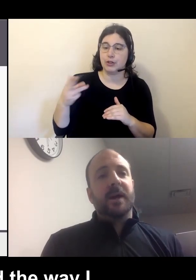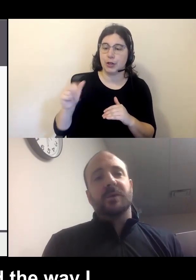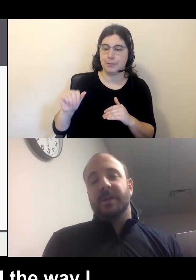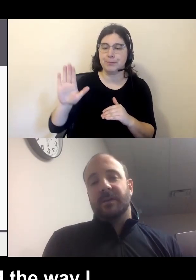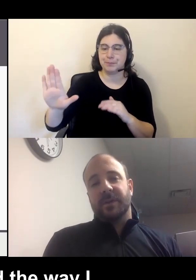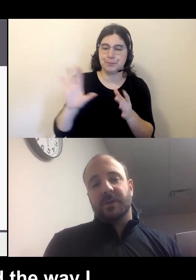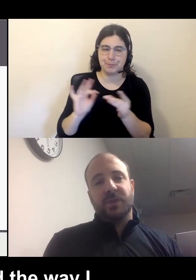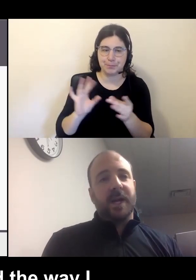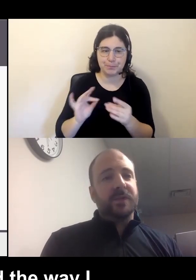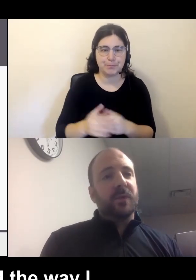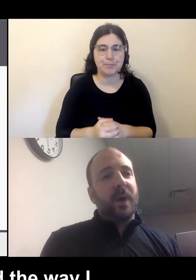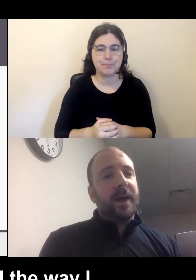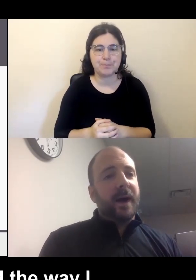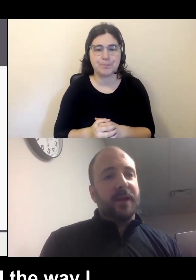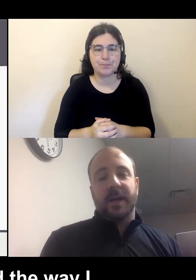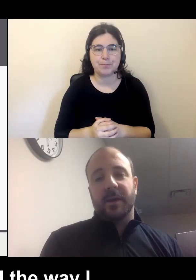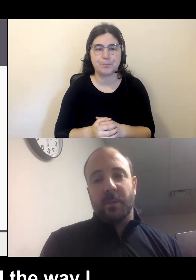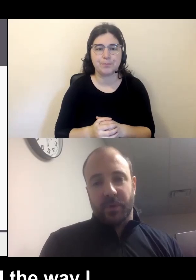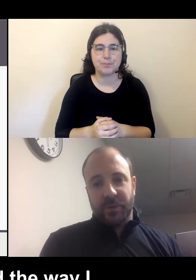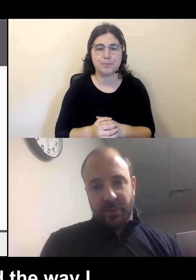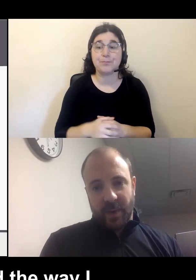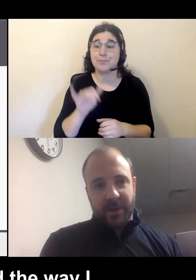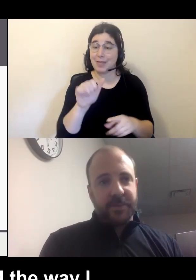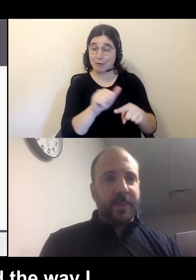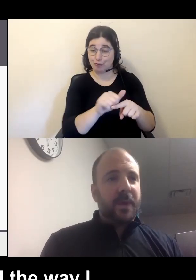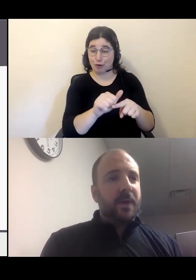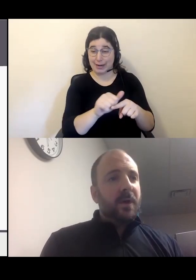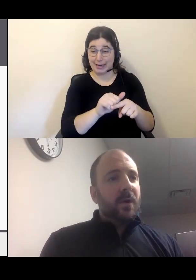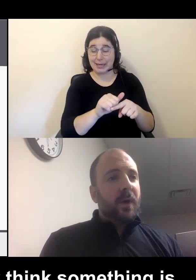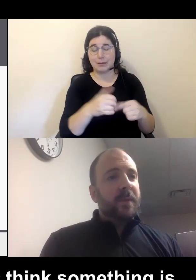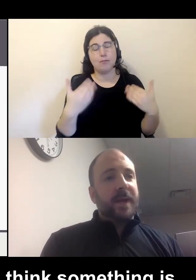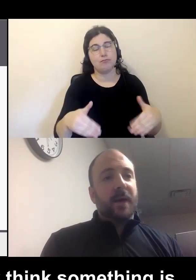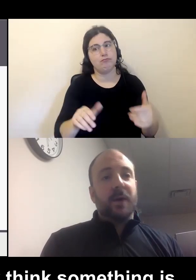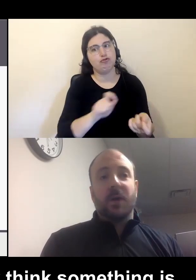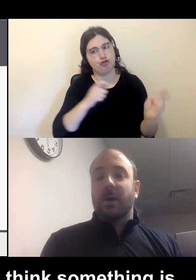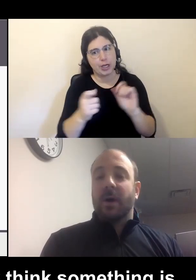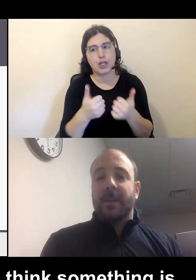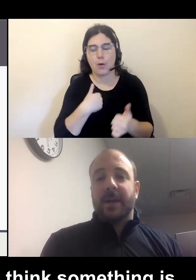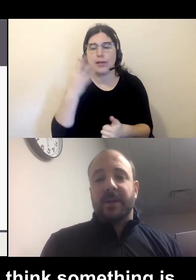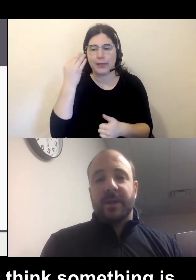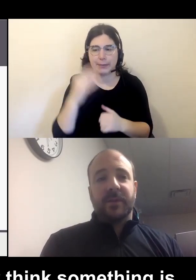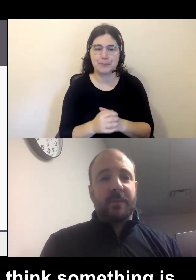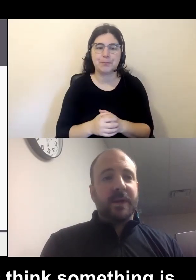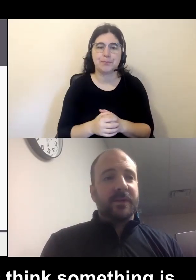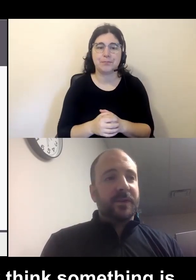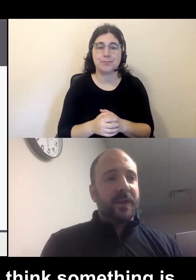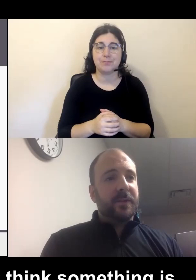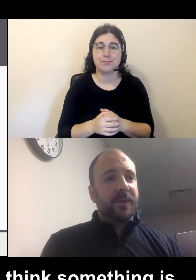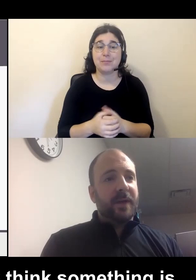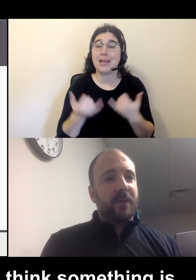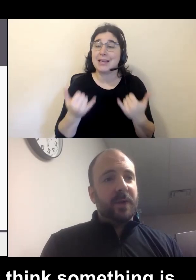The training I received changed the way I think in a multitude of ways. One being how I no longer automatically think something